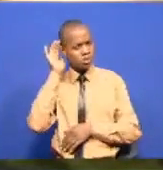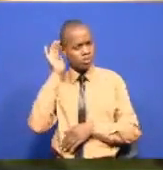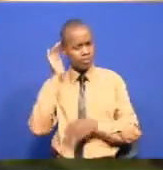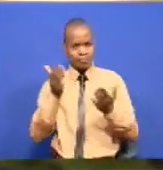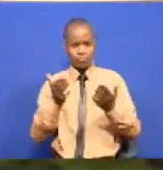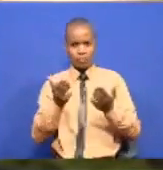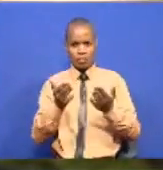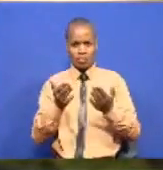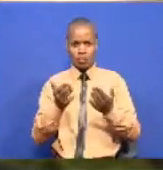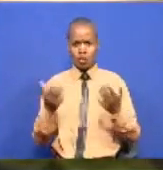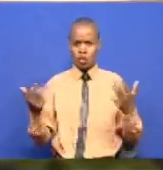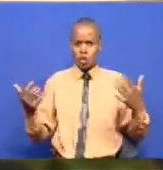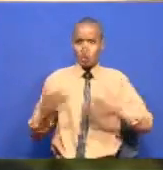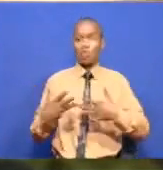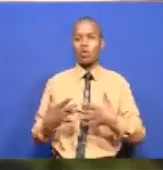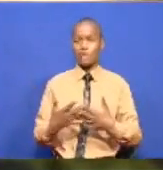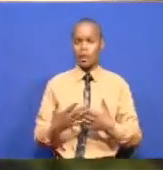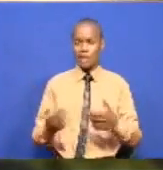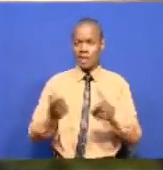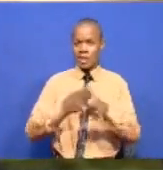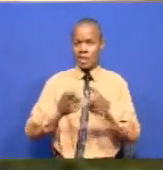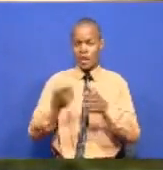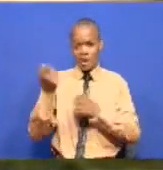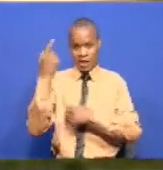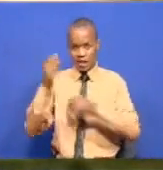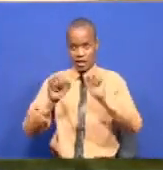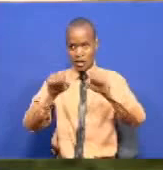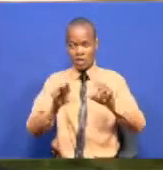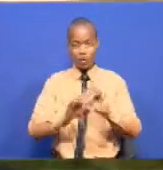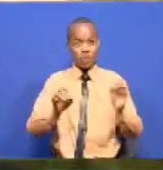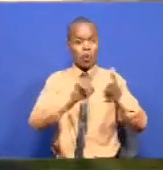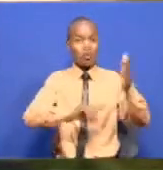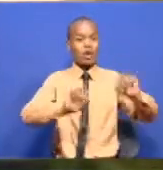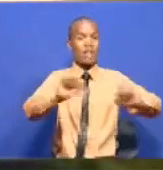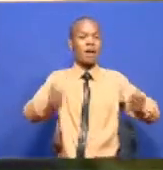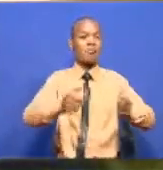Gari imetoa sauti kubwa sana hata siku ya leo tokapo vile imeendelea